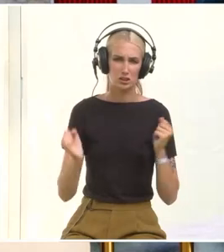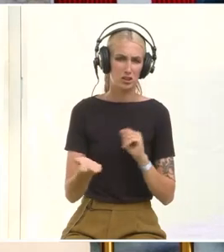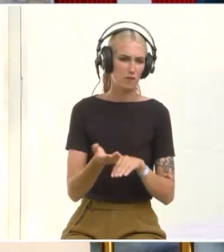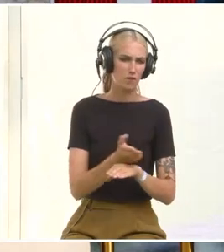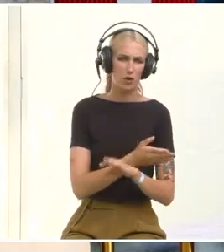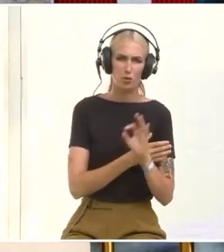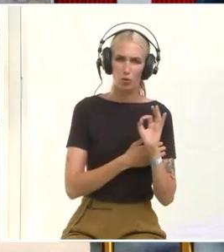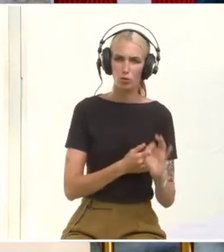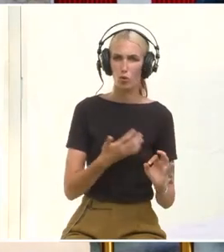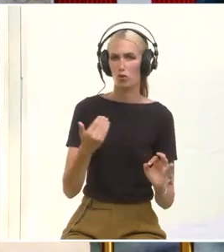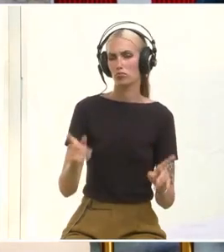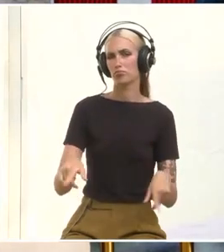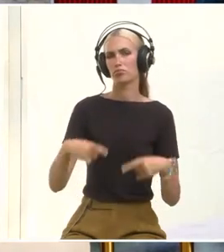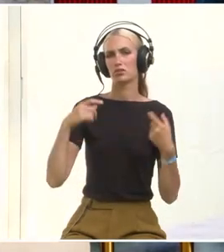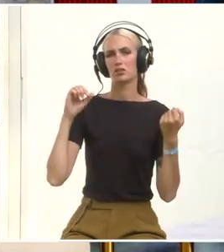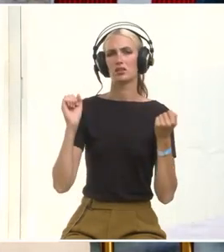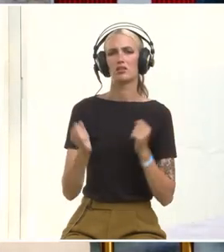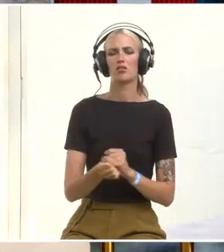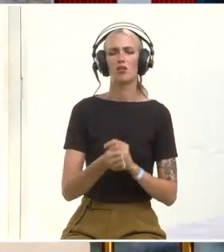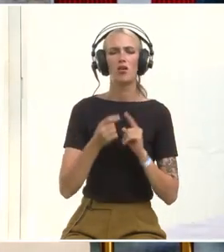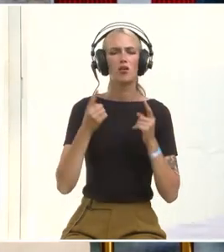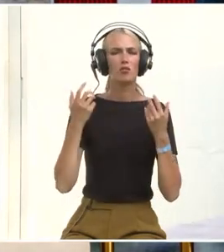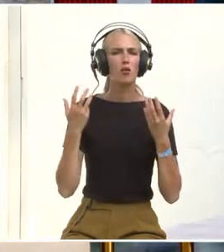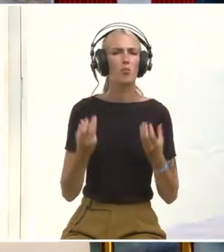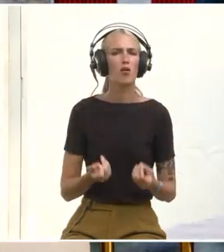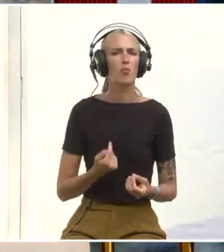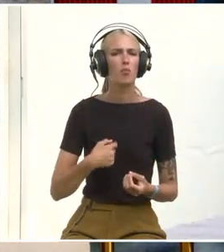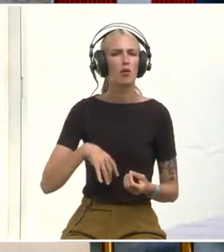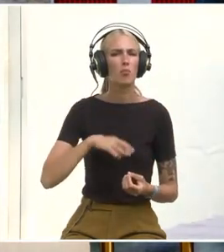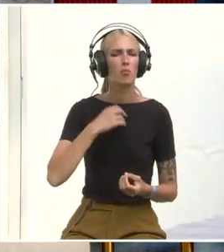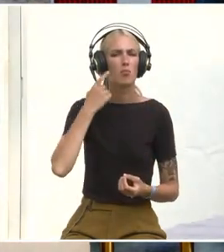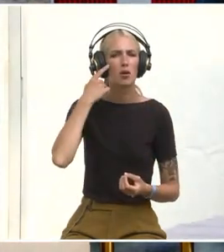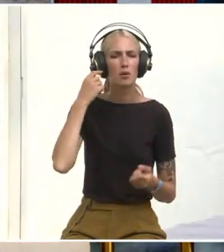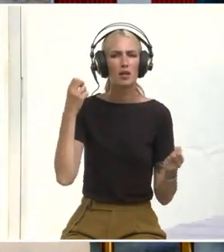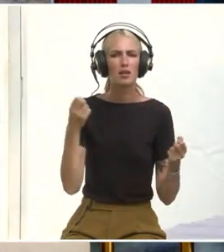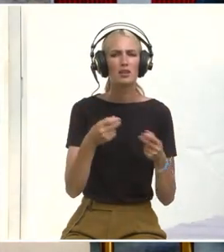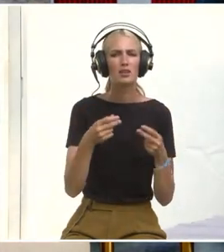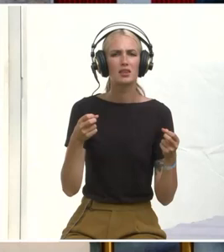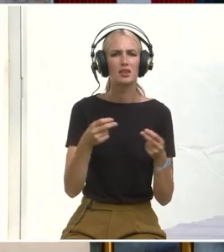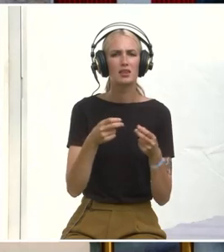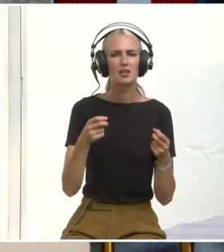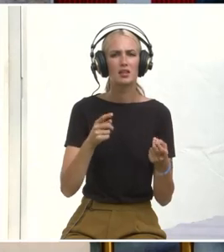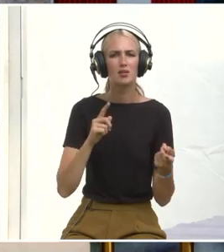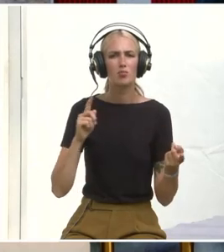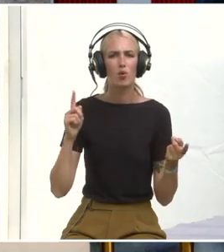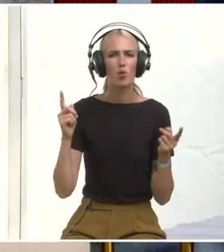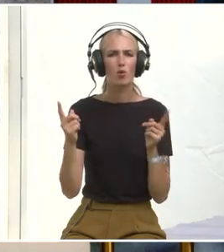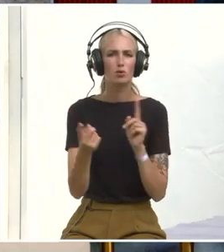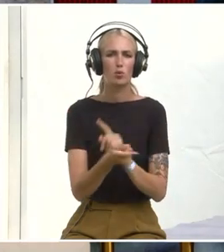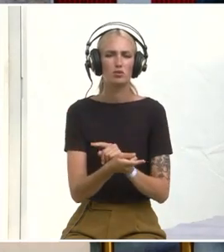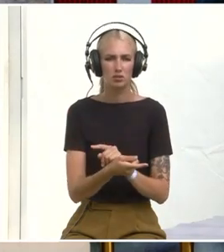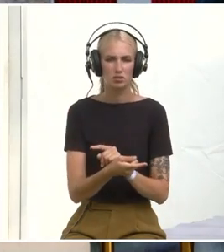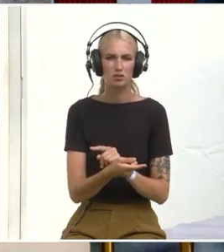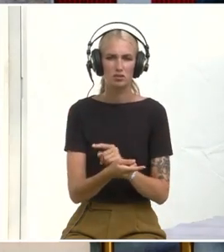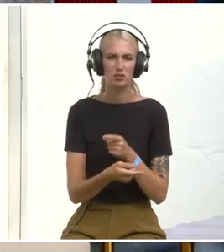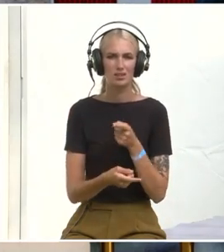thinking about now much more and more is how to leverage the digital transformation in the context of reconstruction of Ukraine, and